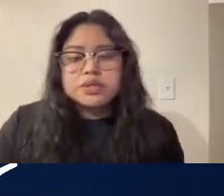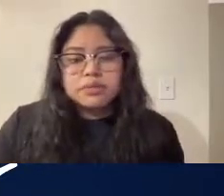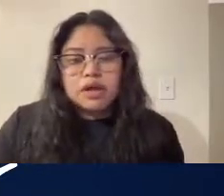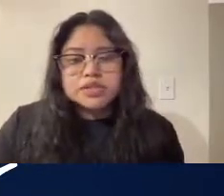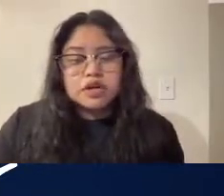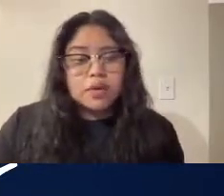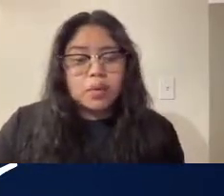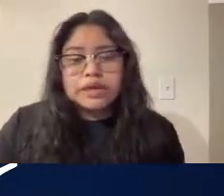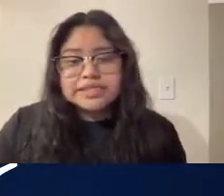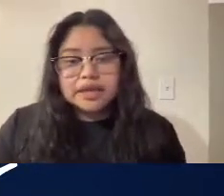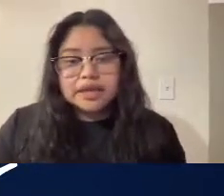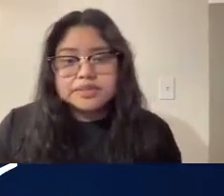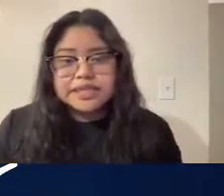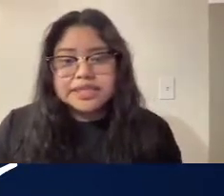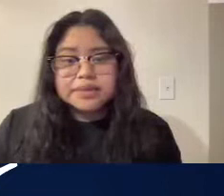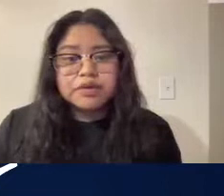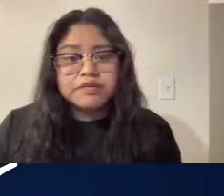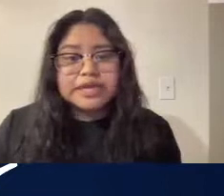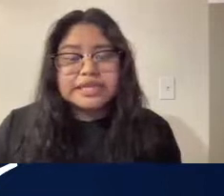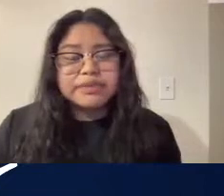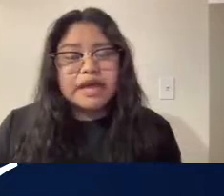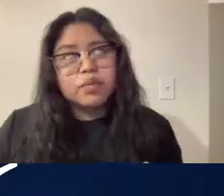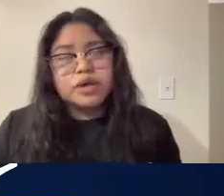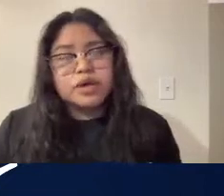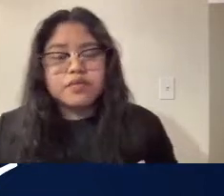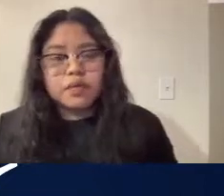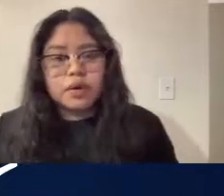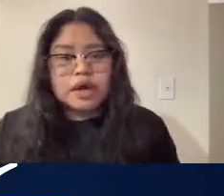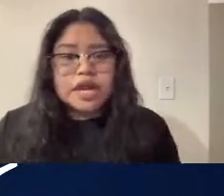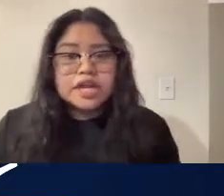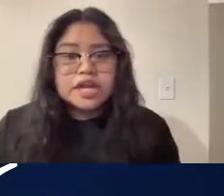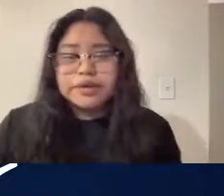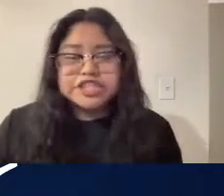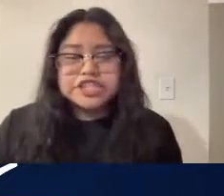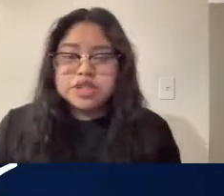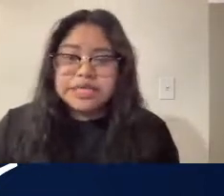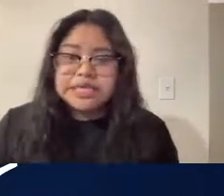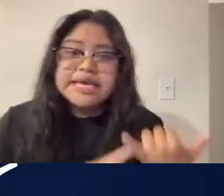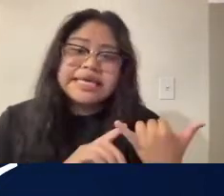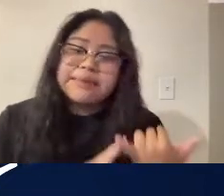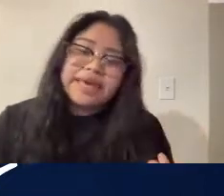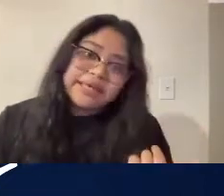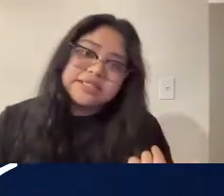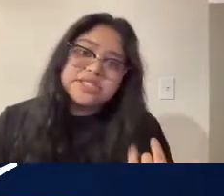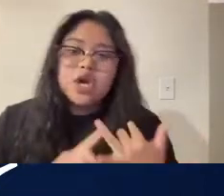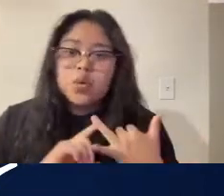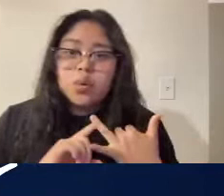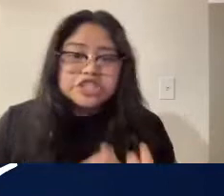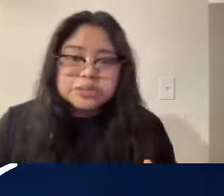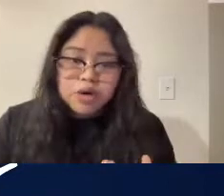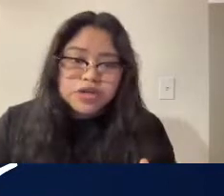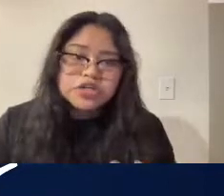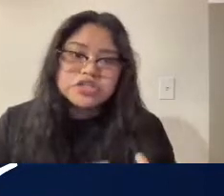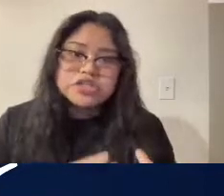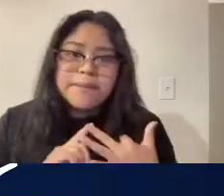local building blocks of our organizing efforts because they provide the platform for collaboration between campaigns,